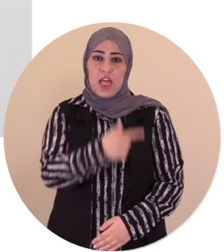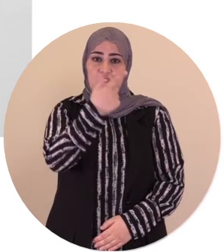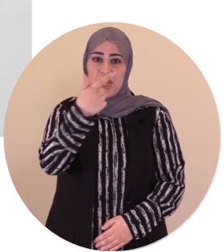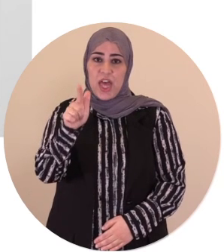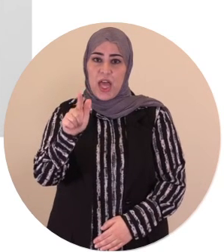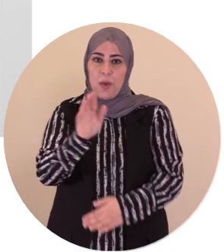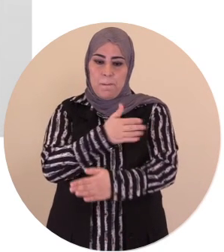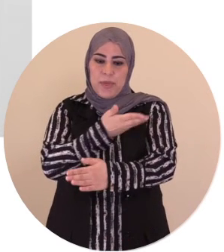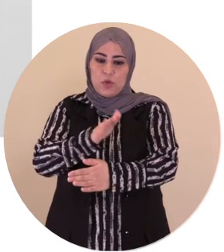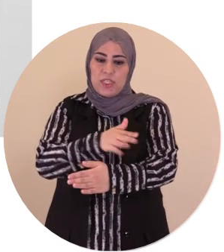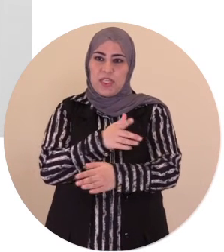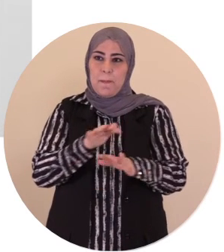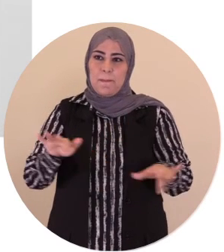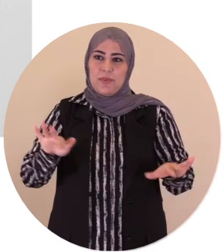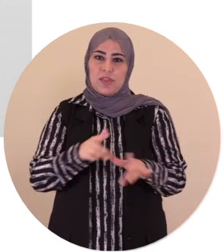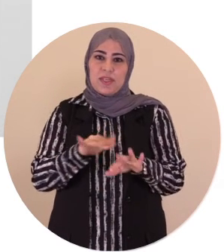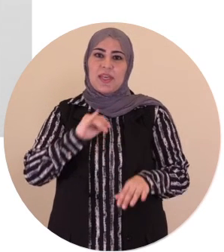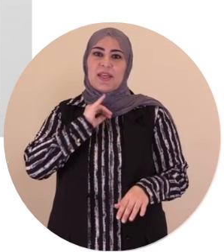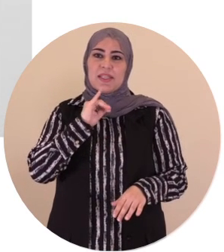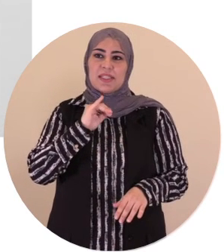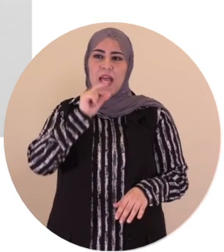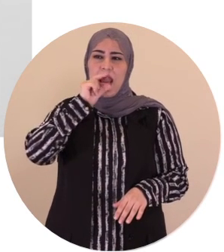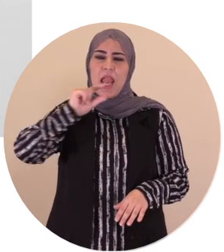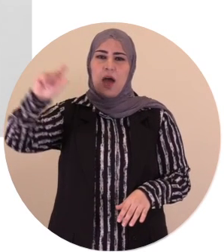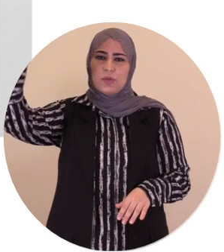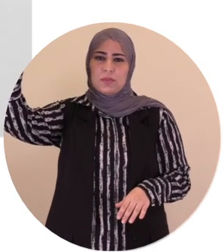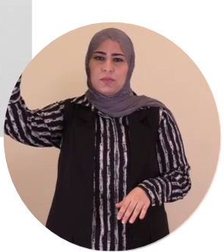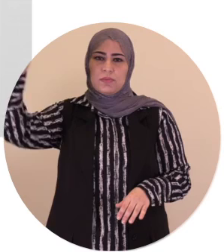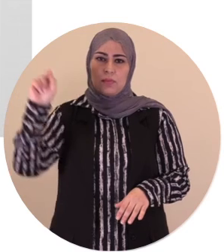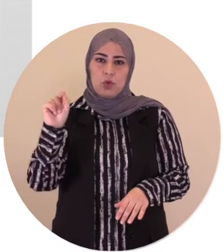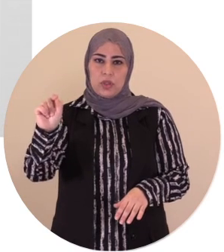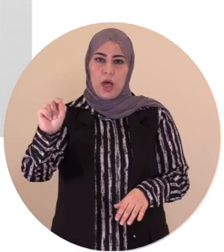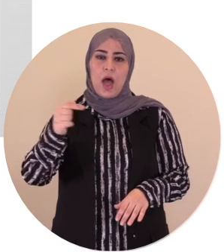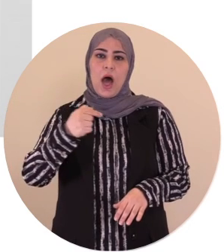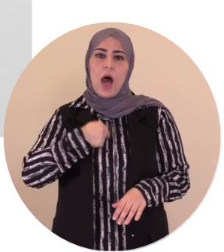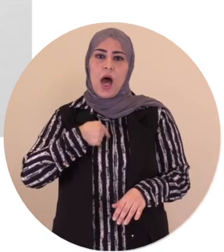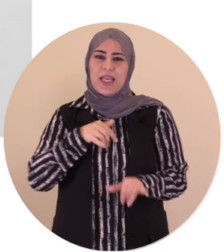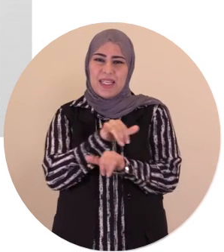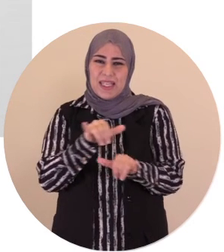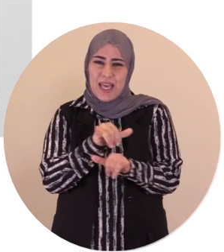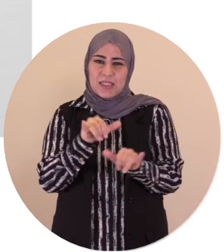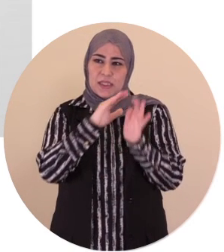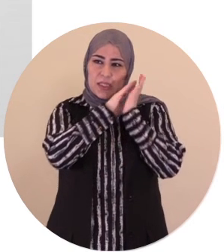loud, I can't sleep. I want you to use so that. So you're going to be simply filling it in.